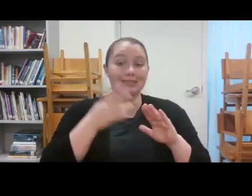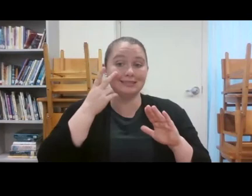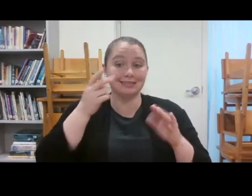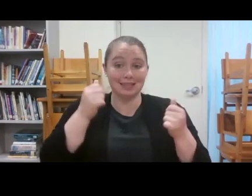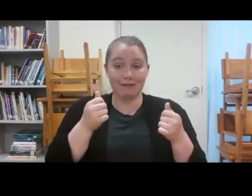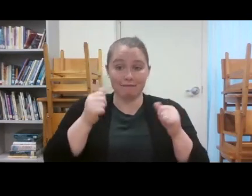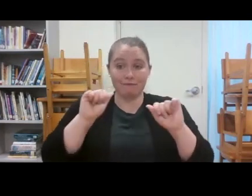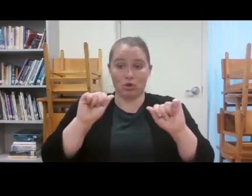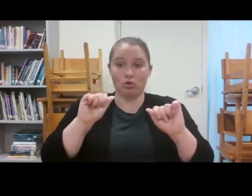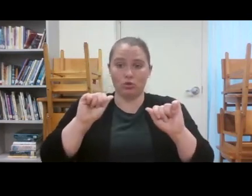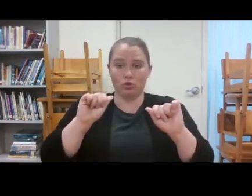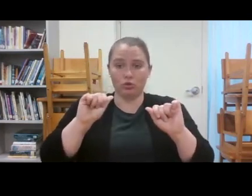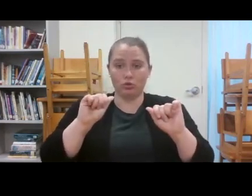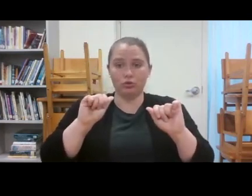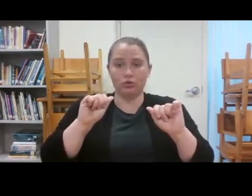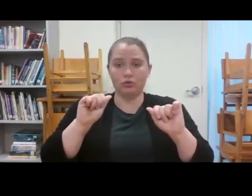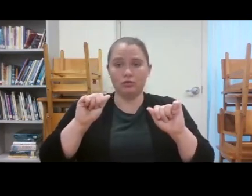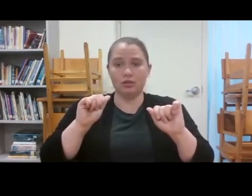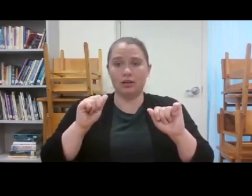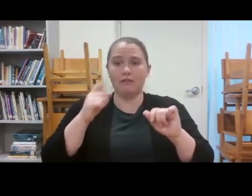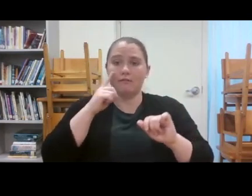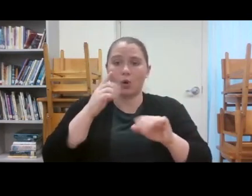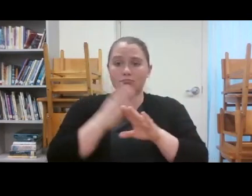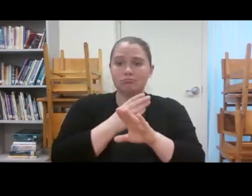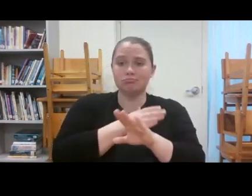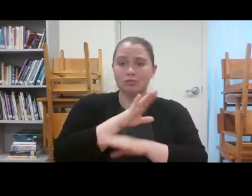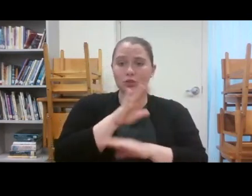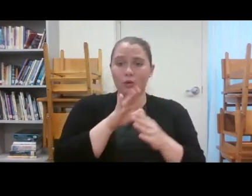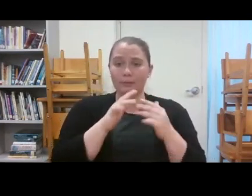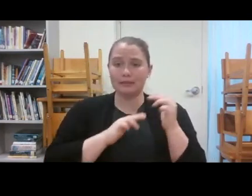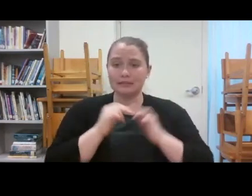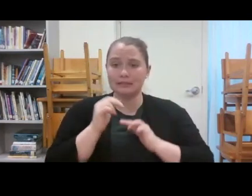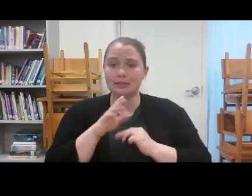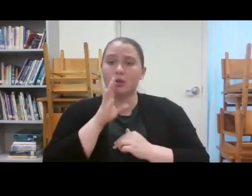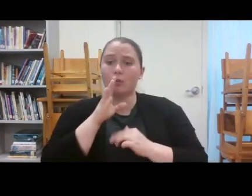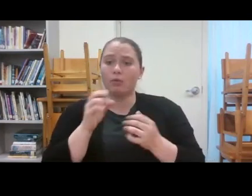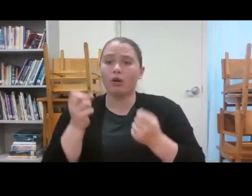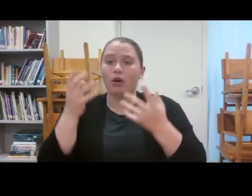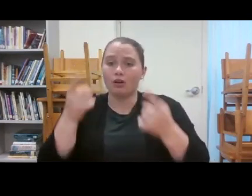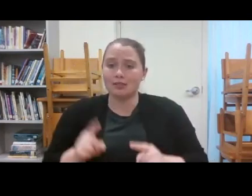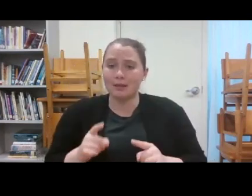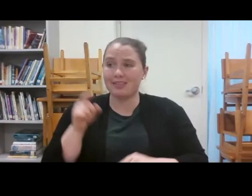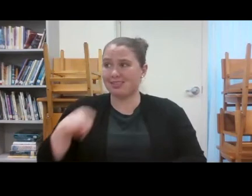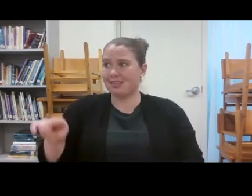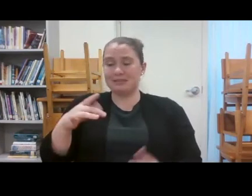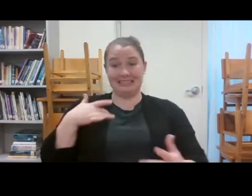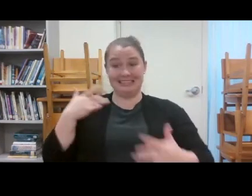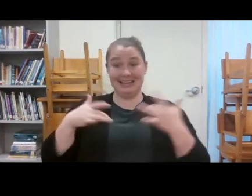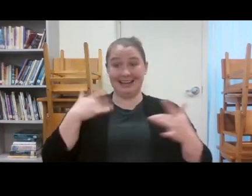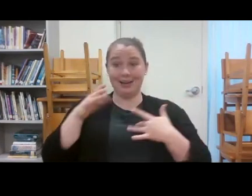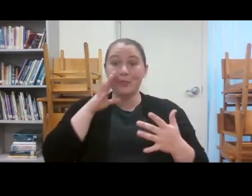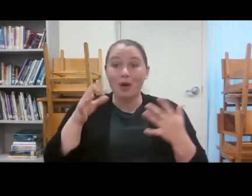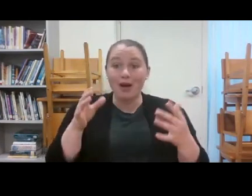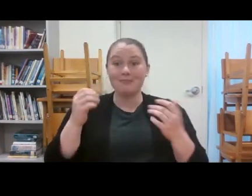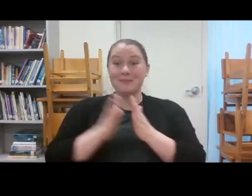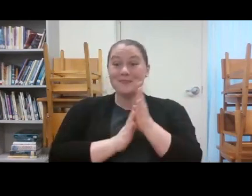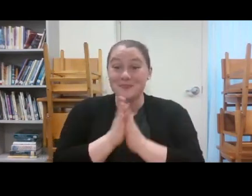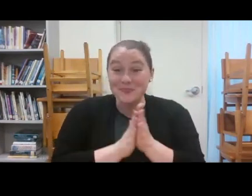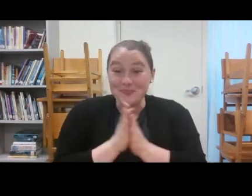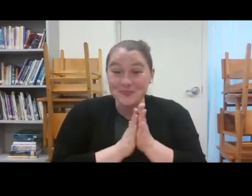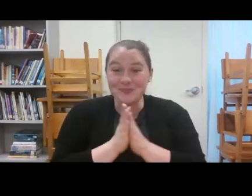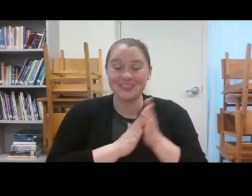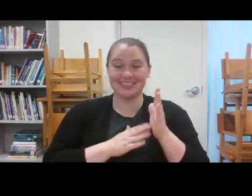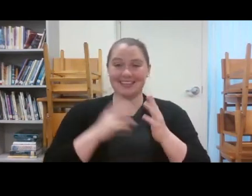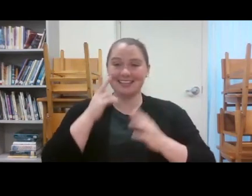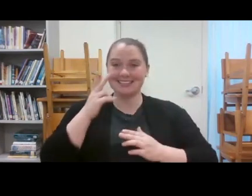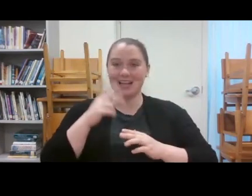you're making in improving your facilities, it will get them really excited and generate enthusiasm and, in a